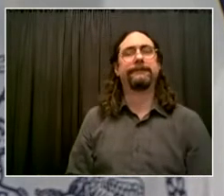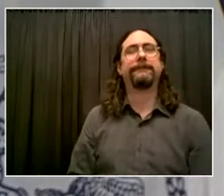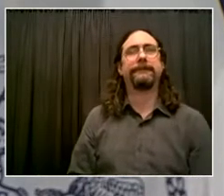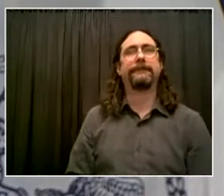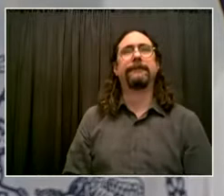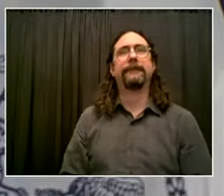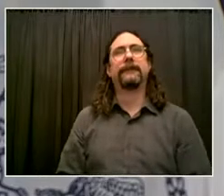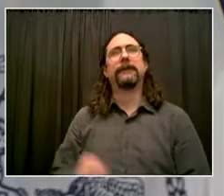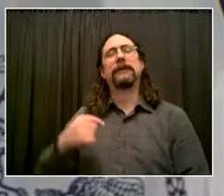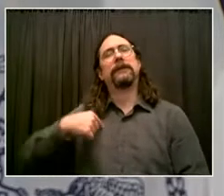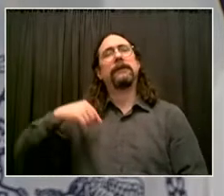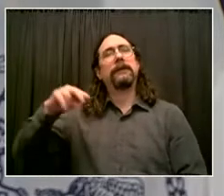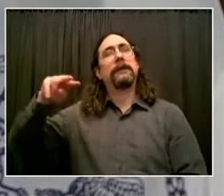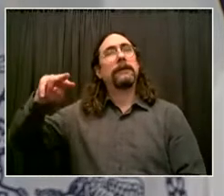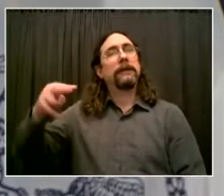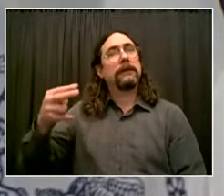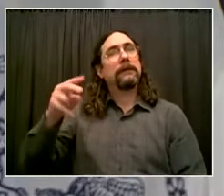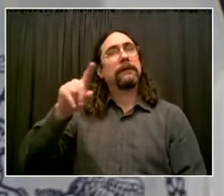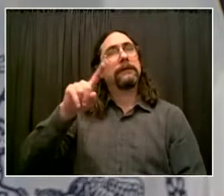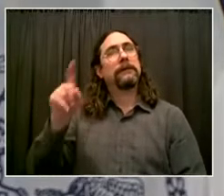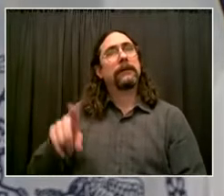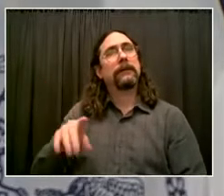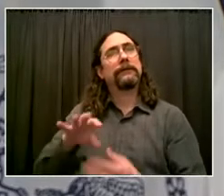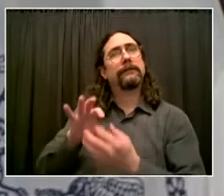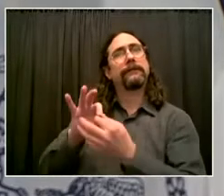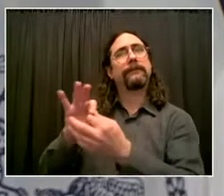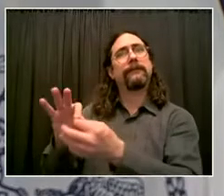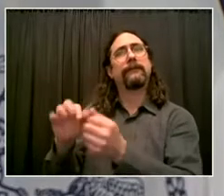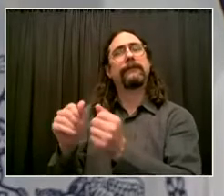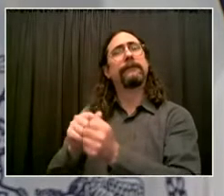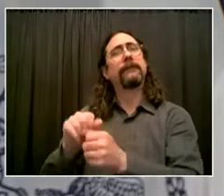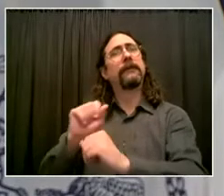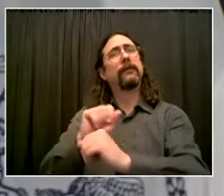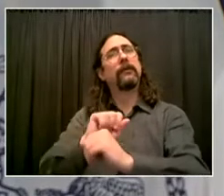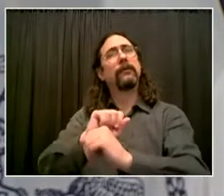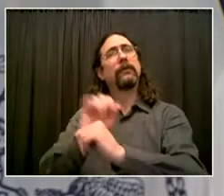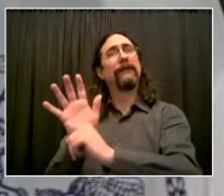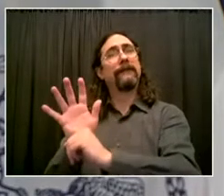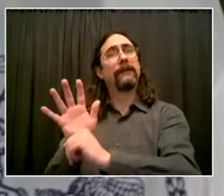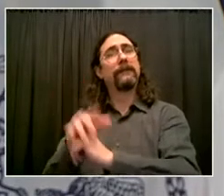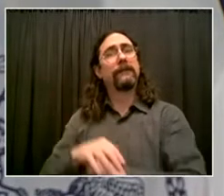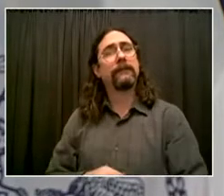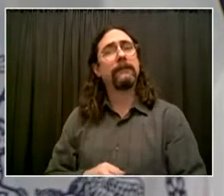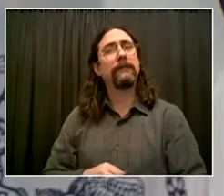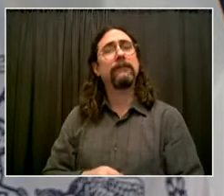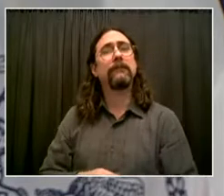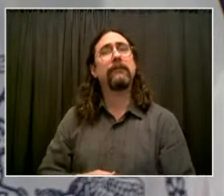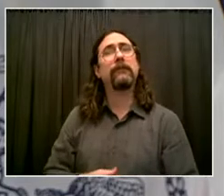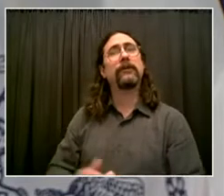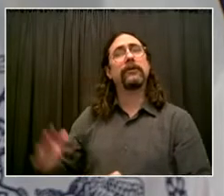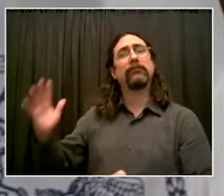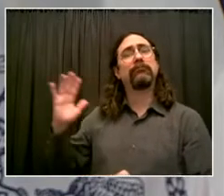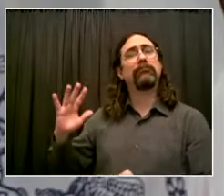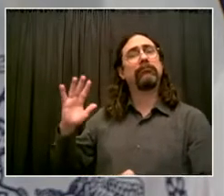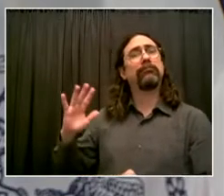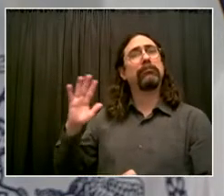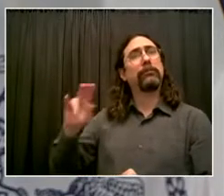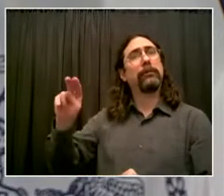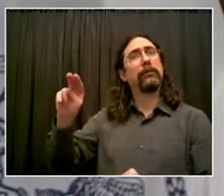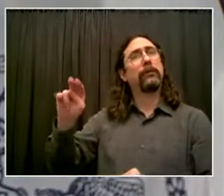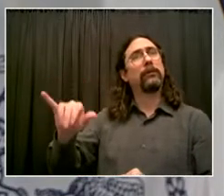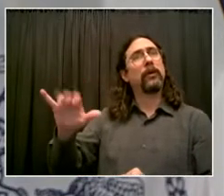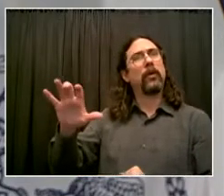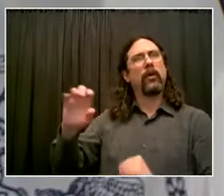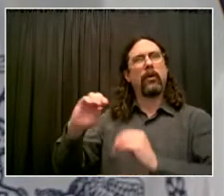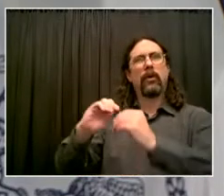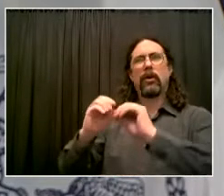from the worst numbers in the country, and through the hard work of everyone, including your office, went to one of the best